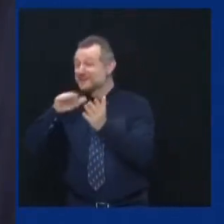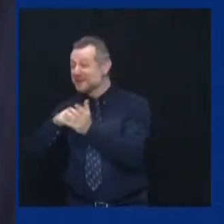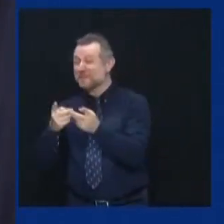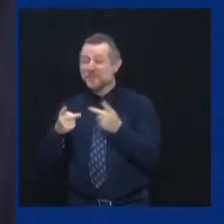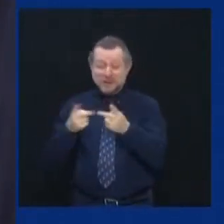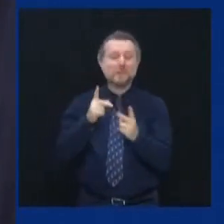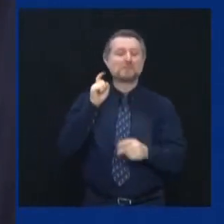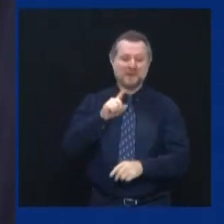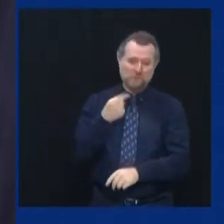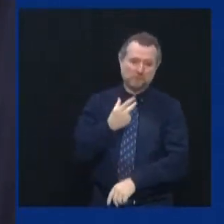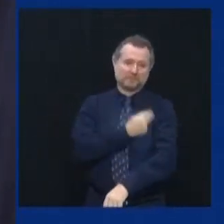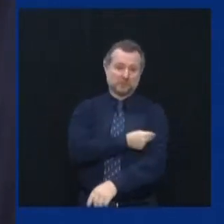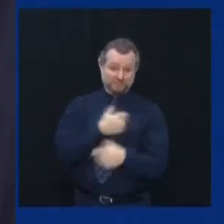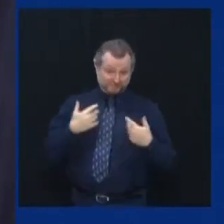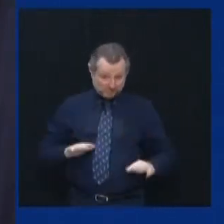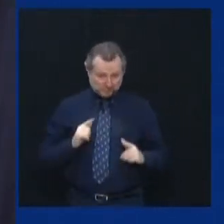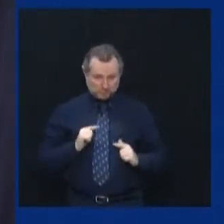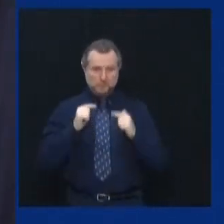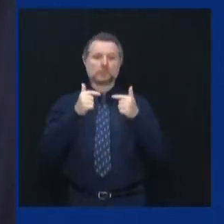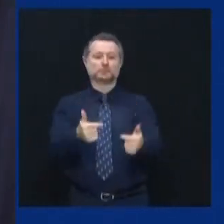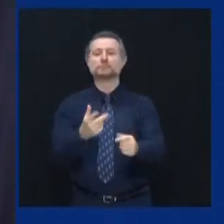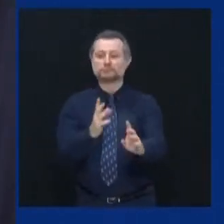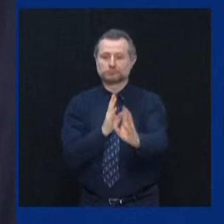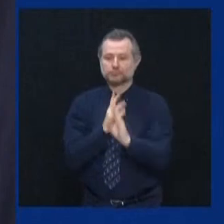As I said ad nauseum,